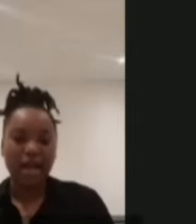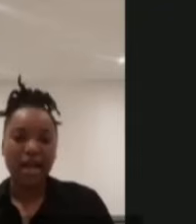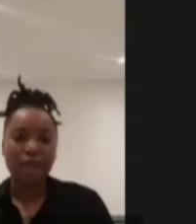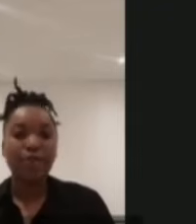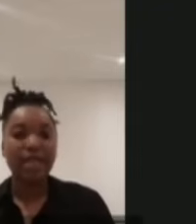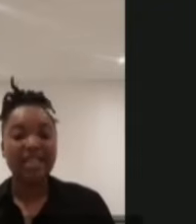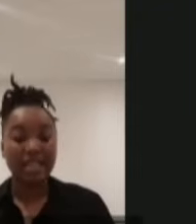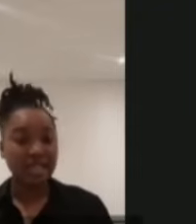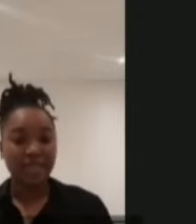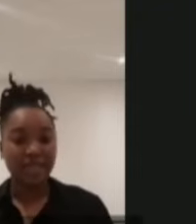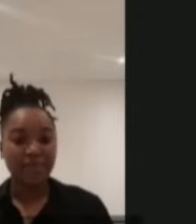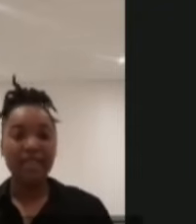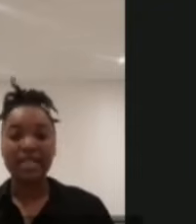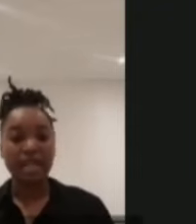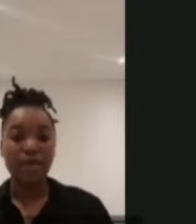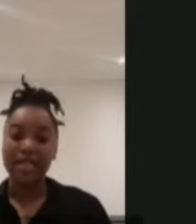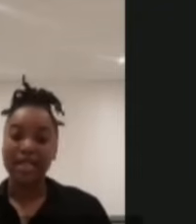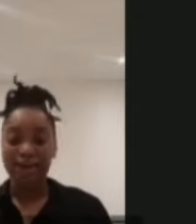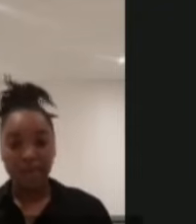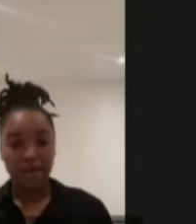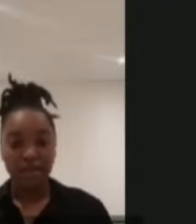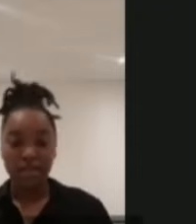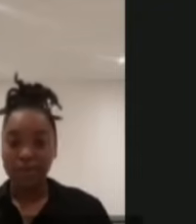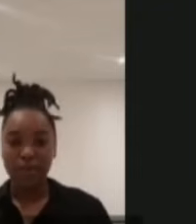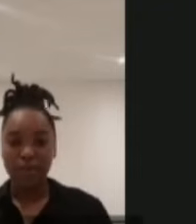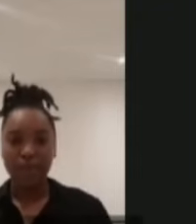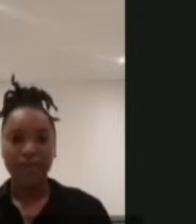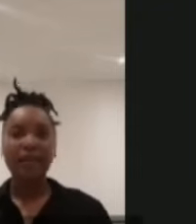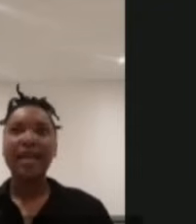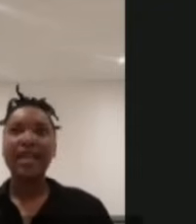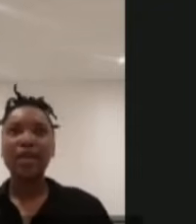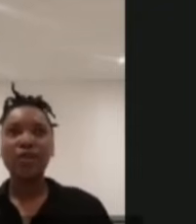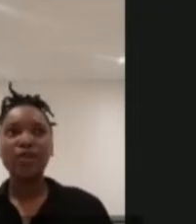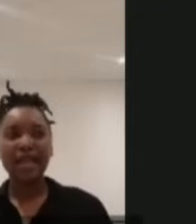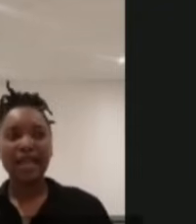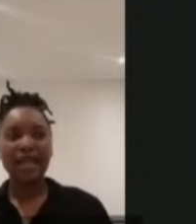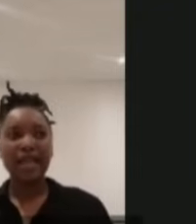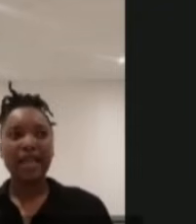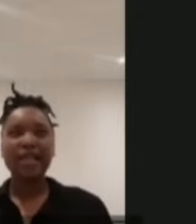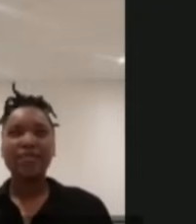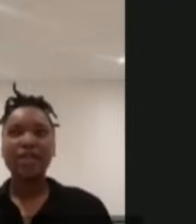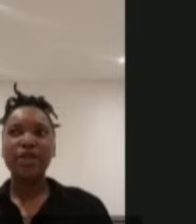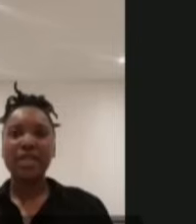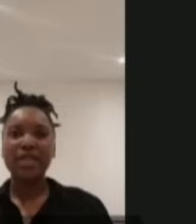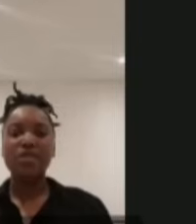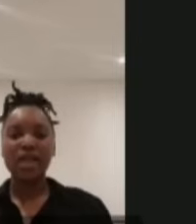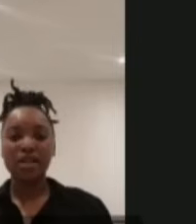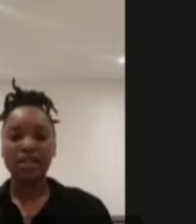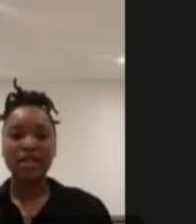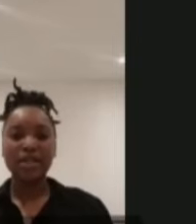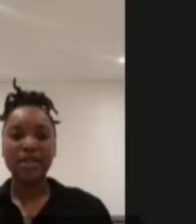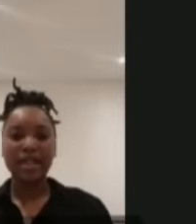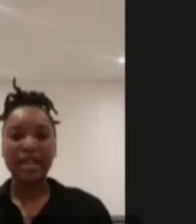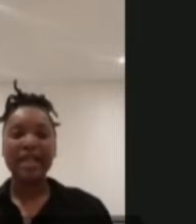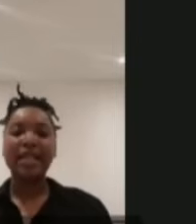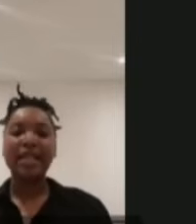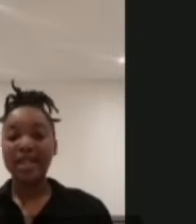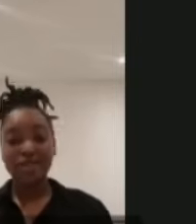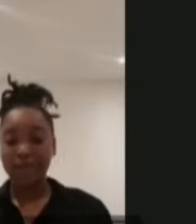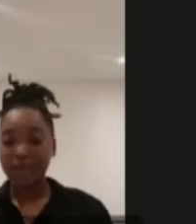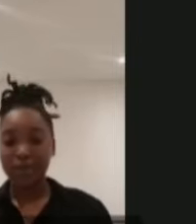aren't oppressed necessarily in the same way as our parents were. And I think also, again, it's a very unique struggle considering